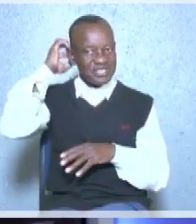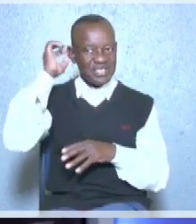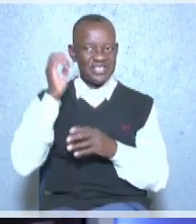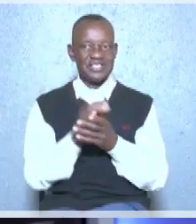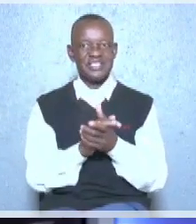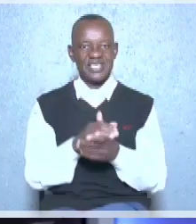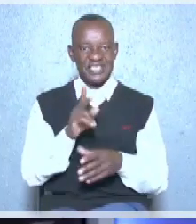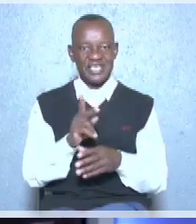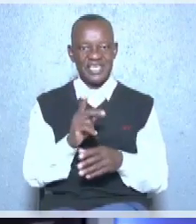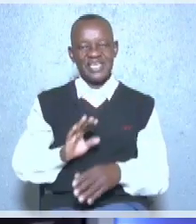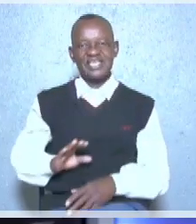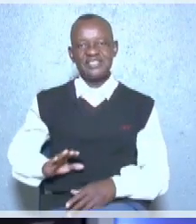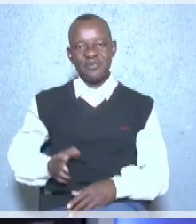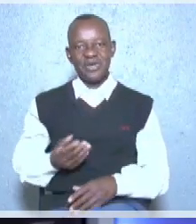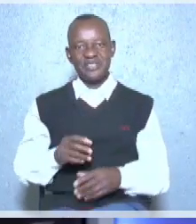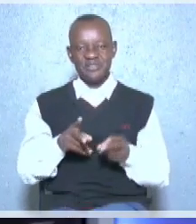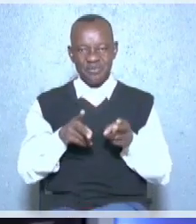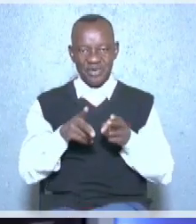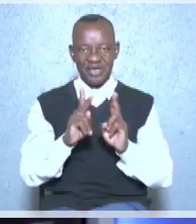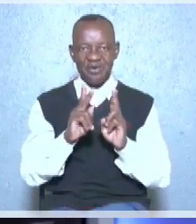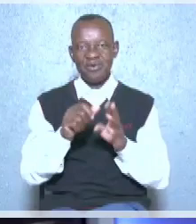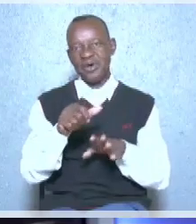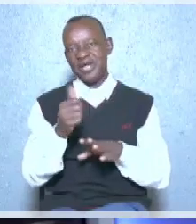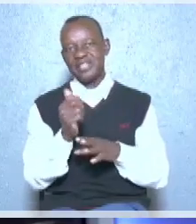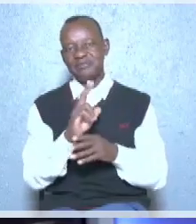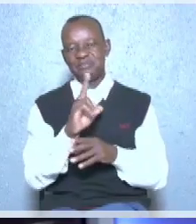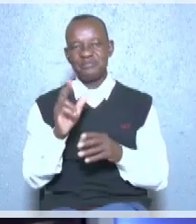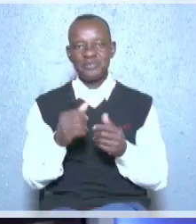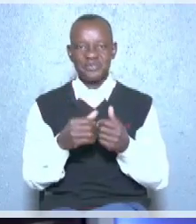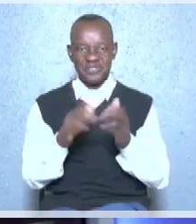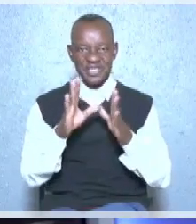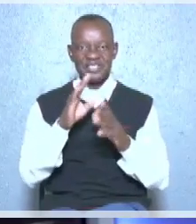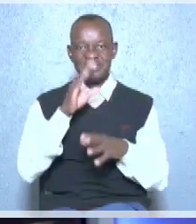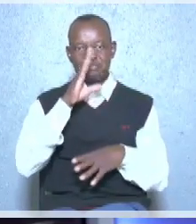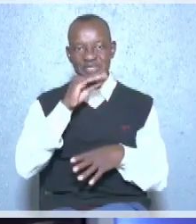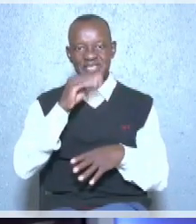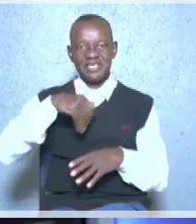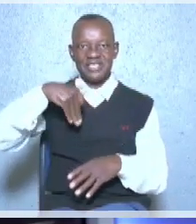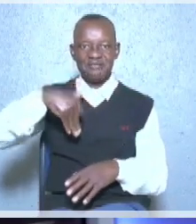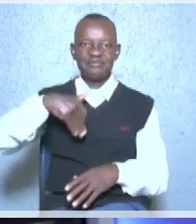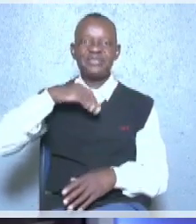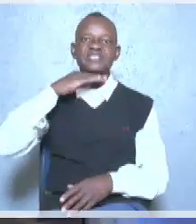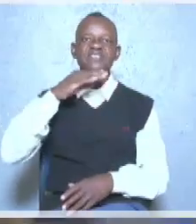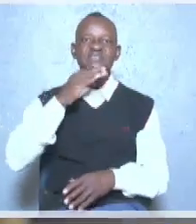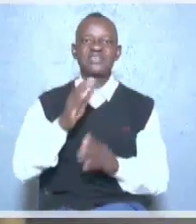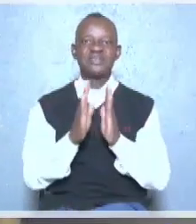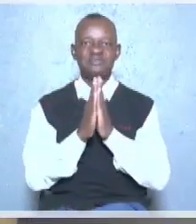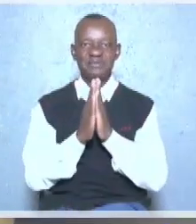people like themselves and many others to tell the Namibian story. Stay tuned. We'll be right back.